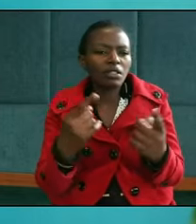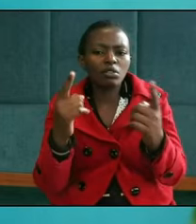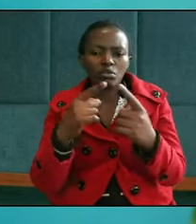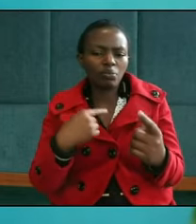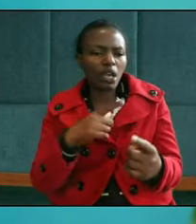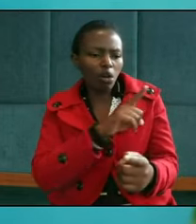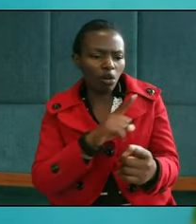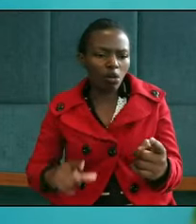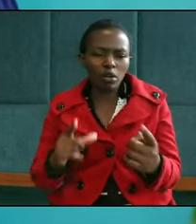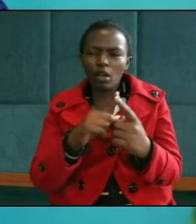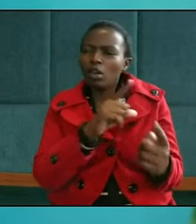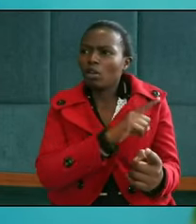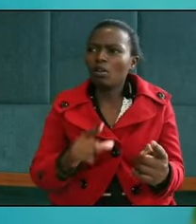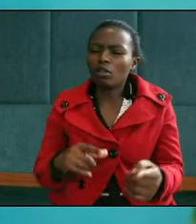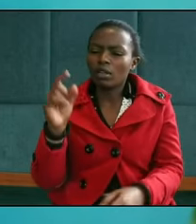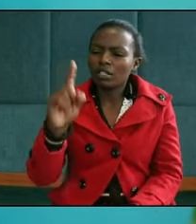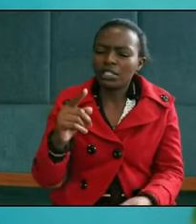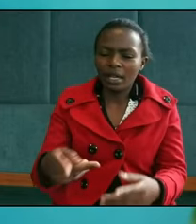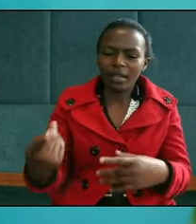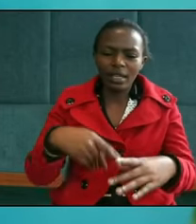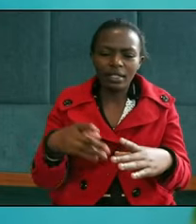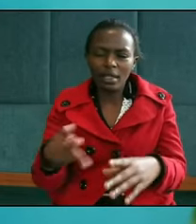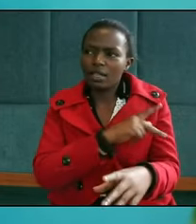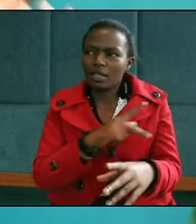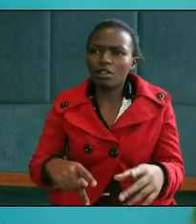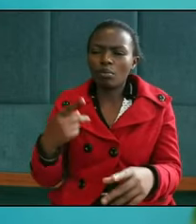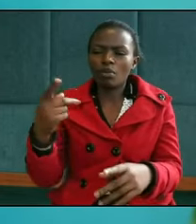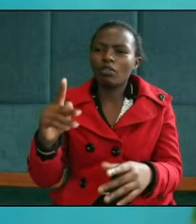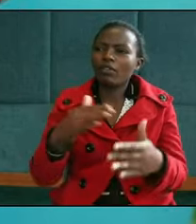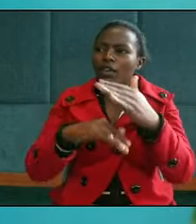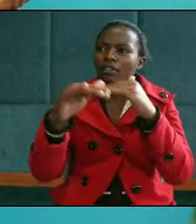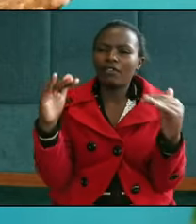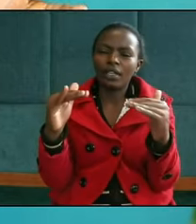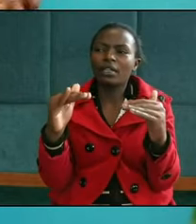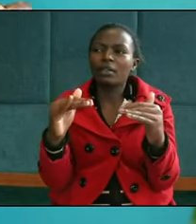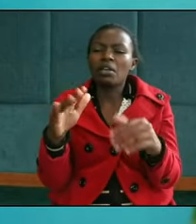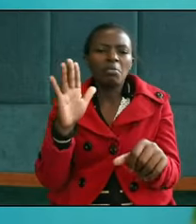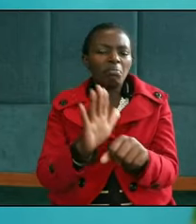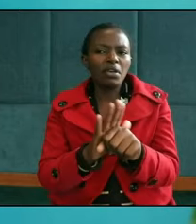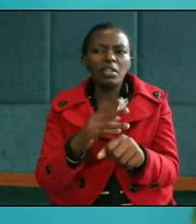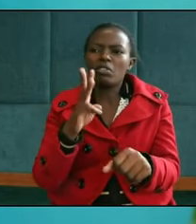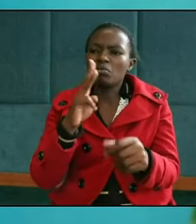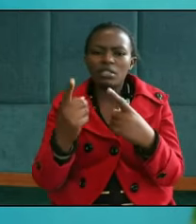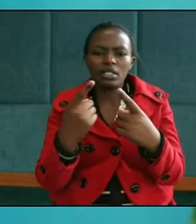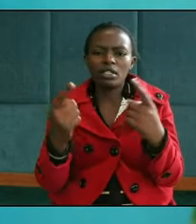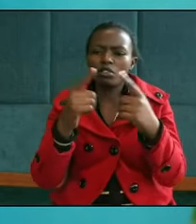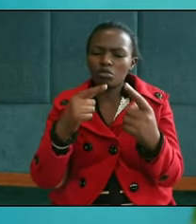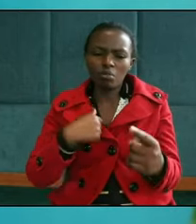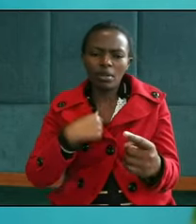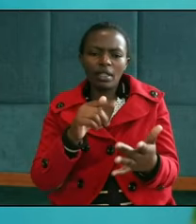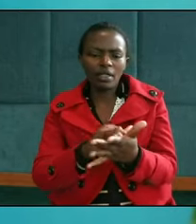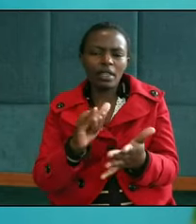heaven, but he who does the will of my Father in heaven." Verse 22, "Men will say to me that day,